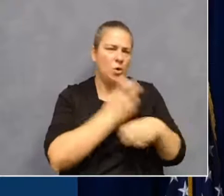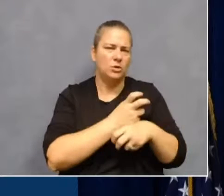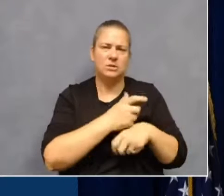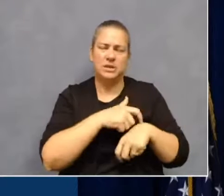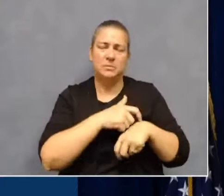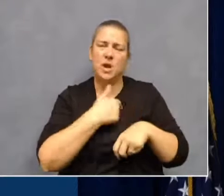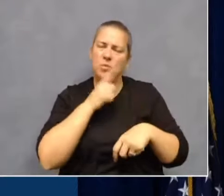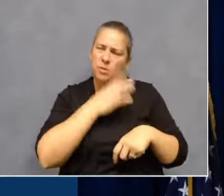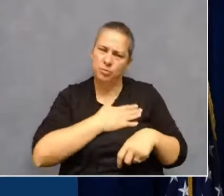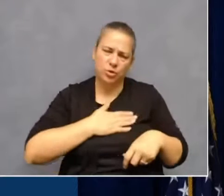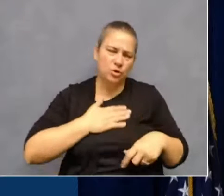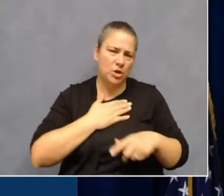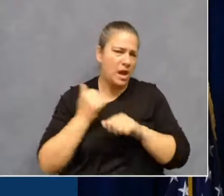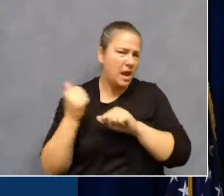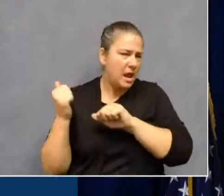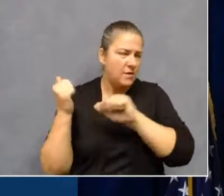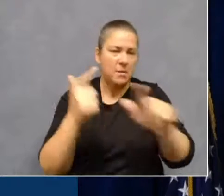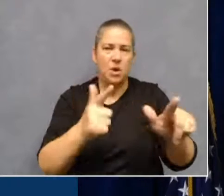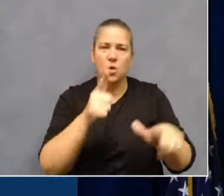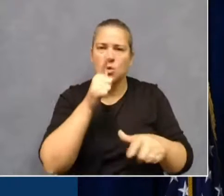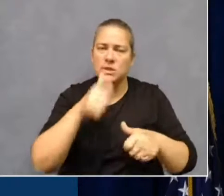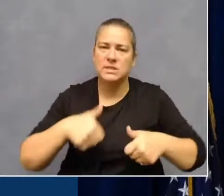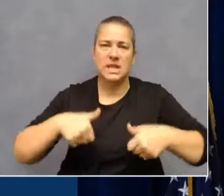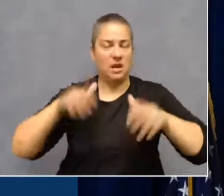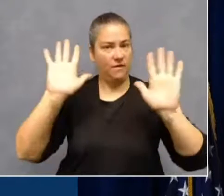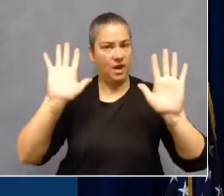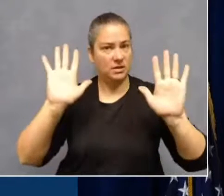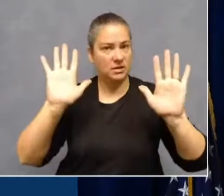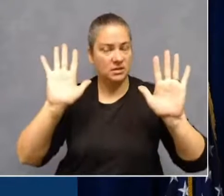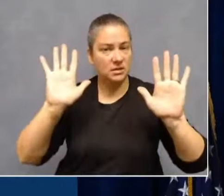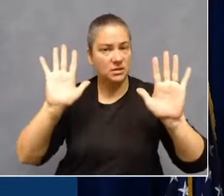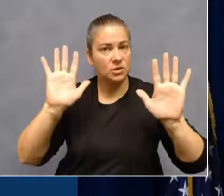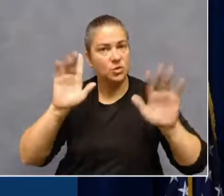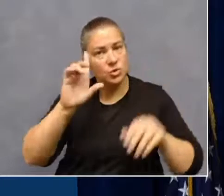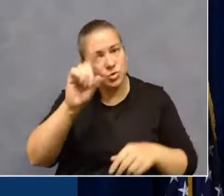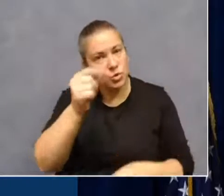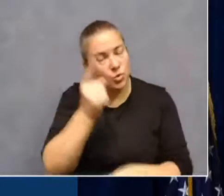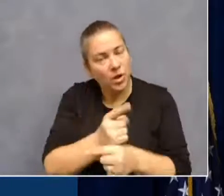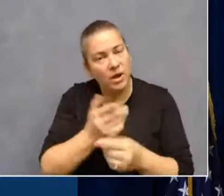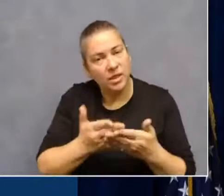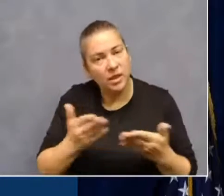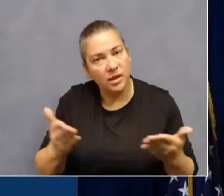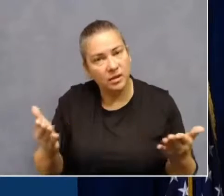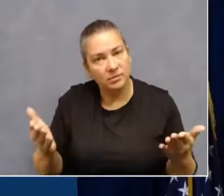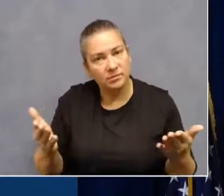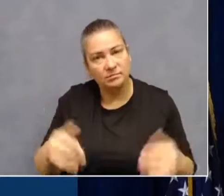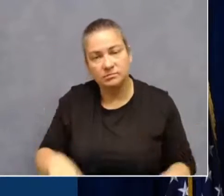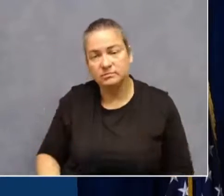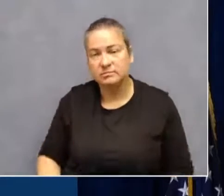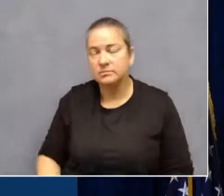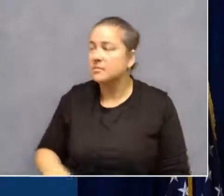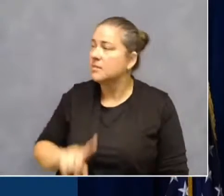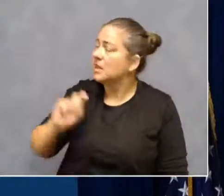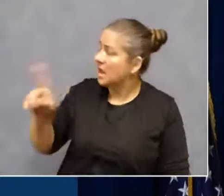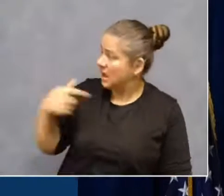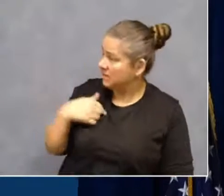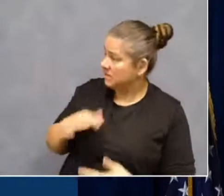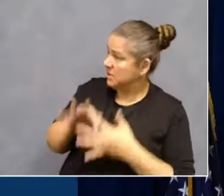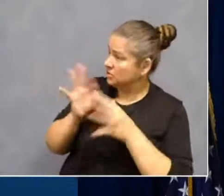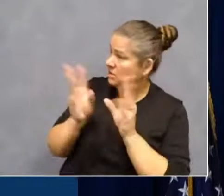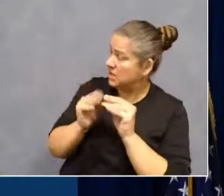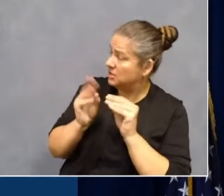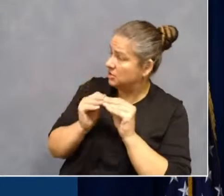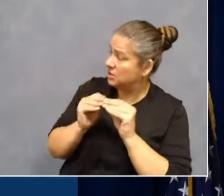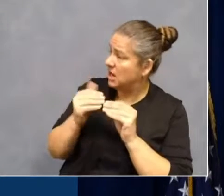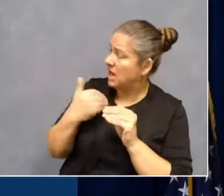else that was making a sacrifice to do things right. Is there a chance for a special session to take up policing reform